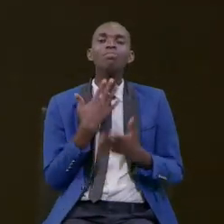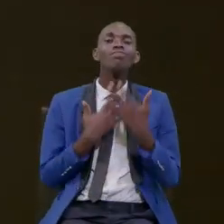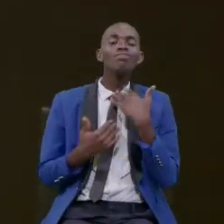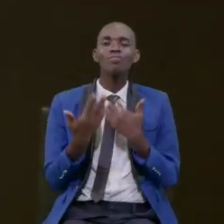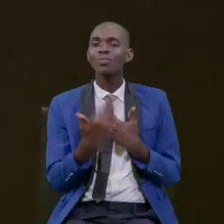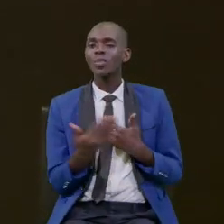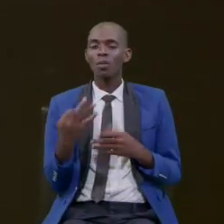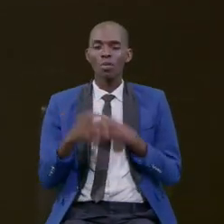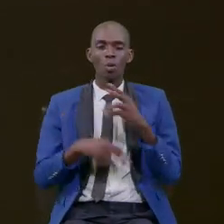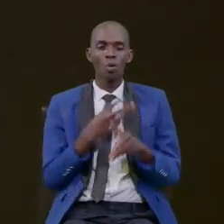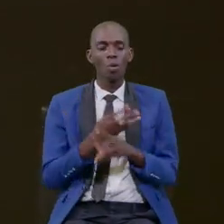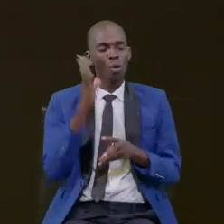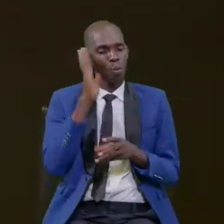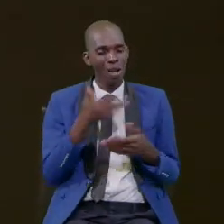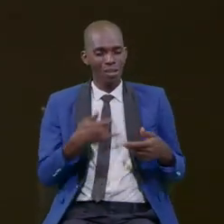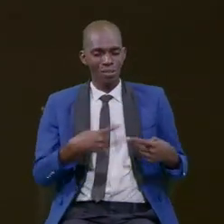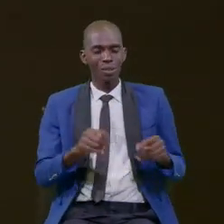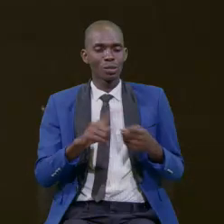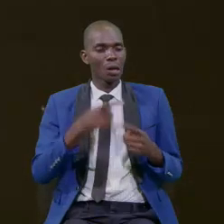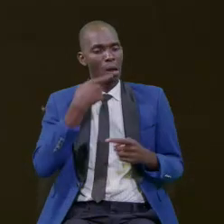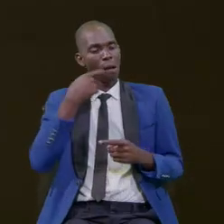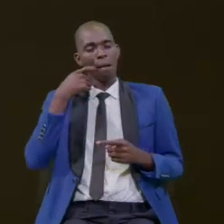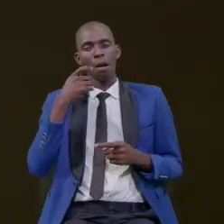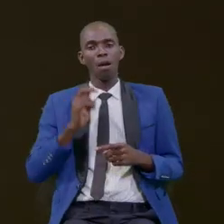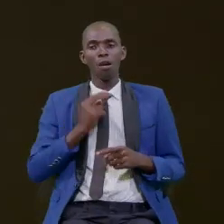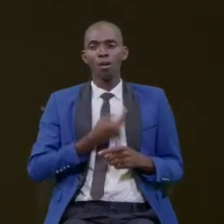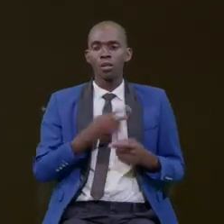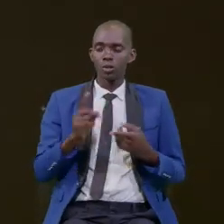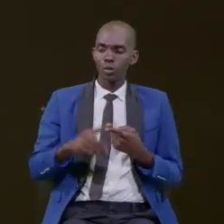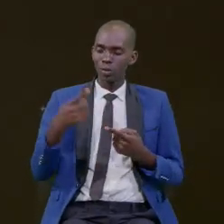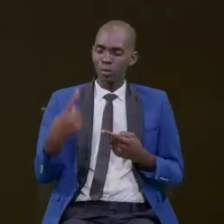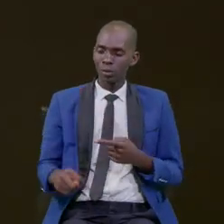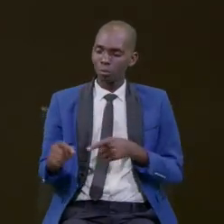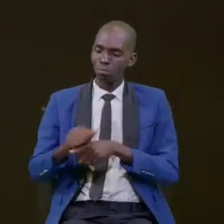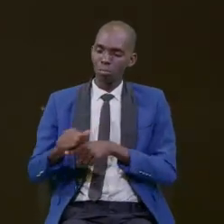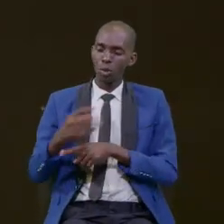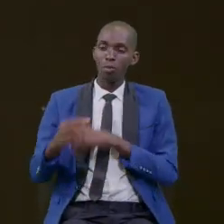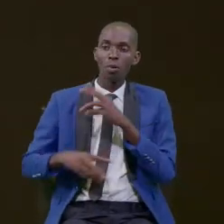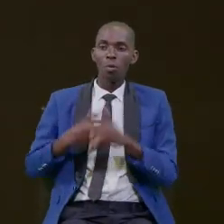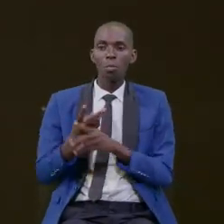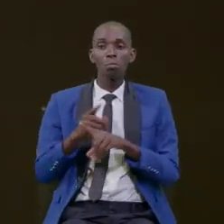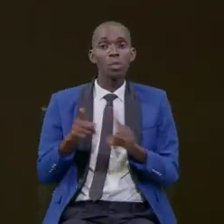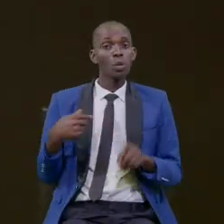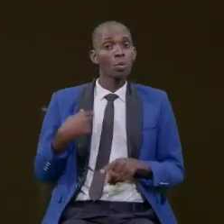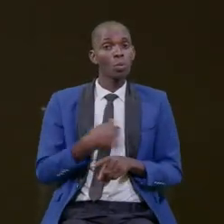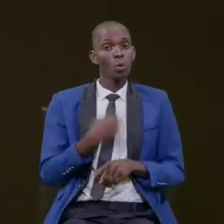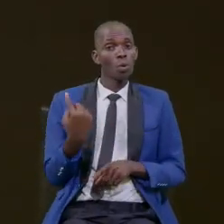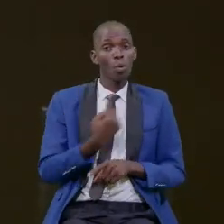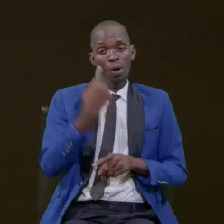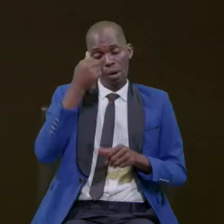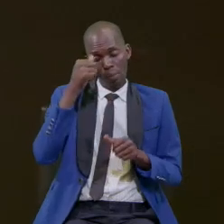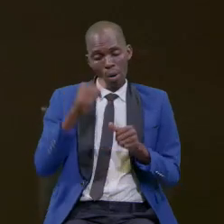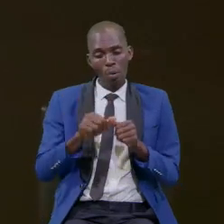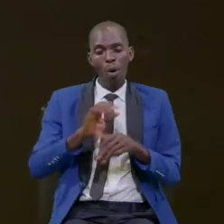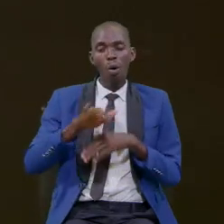to invite us and suck us into the system of the world. But we remember, only